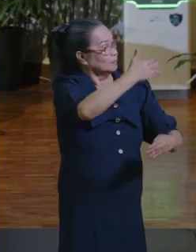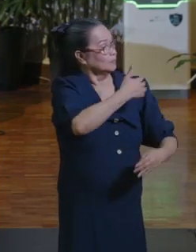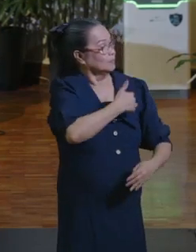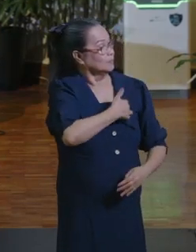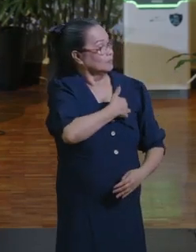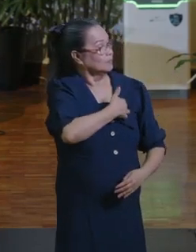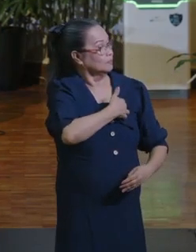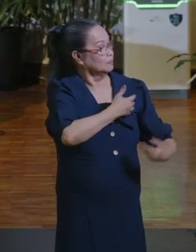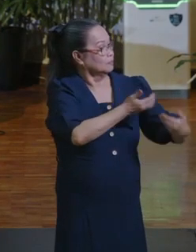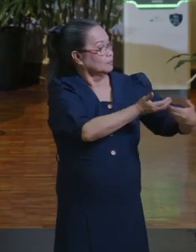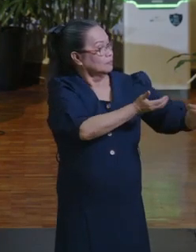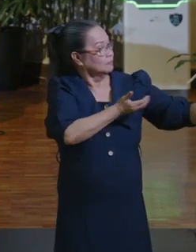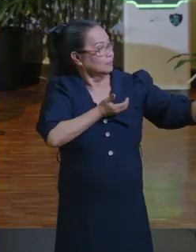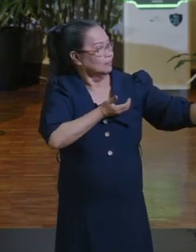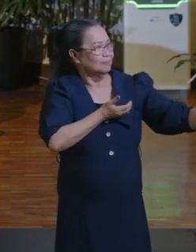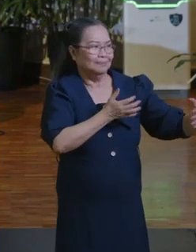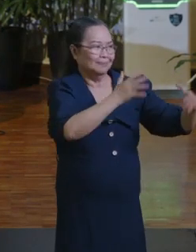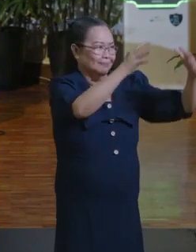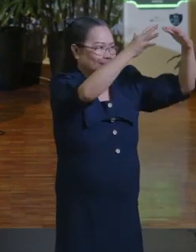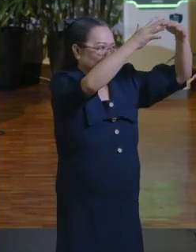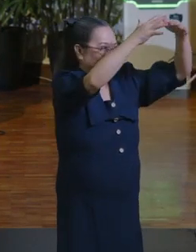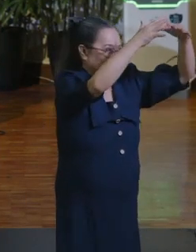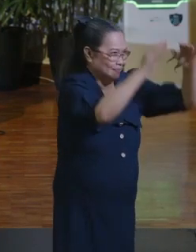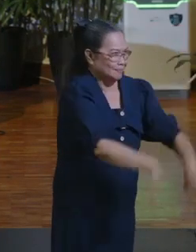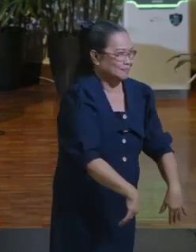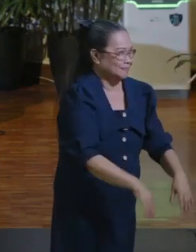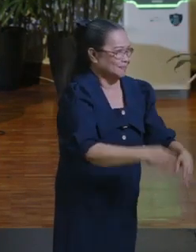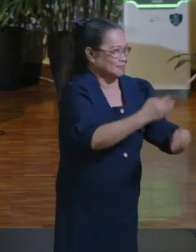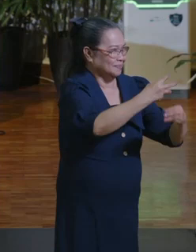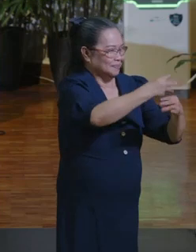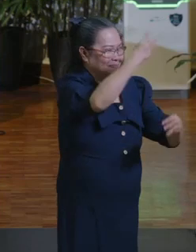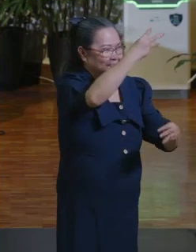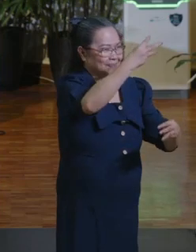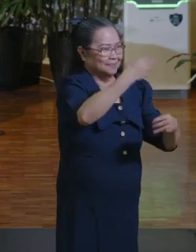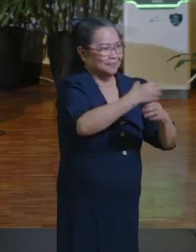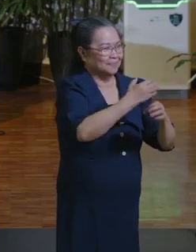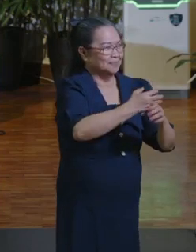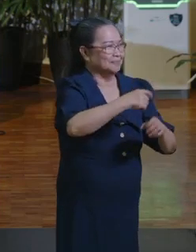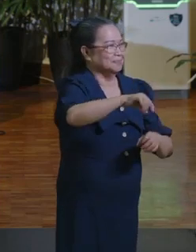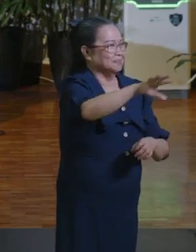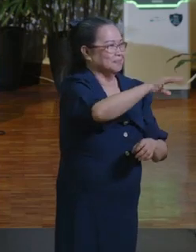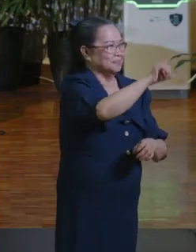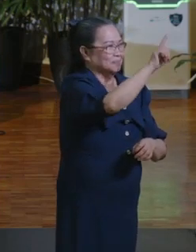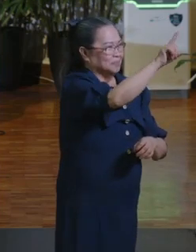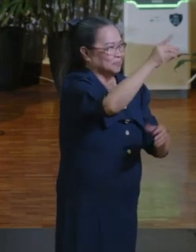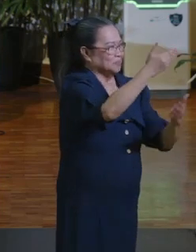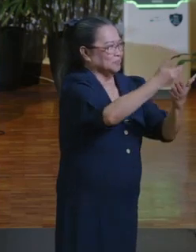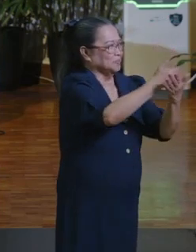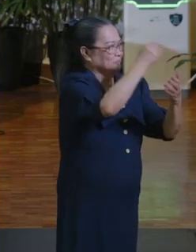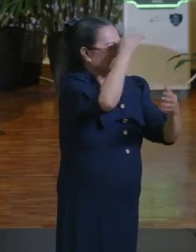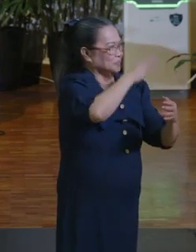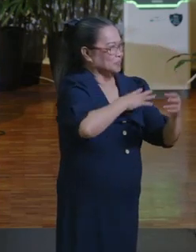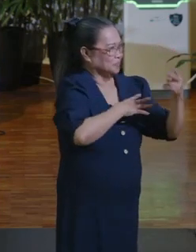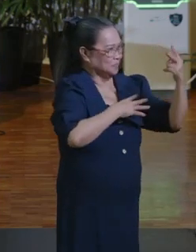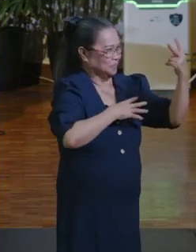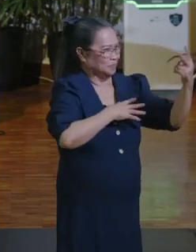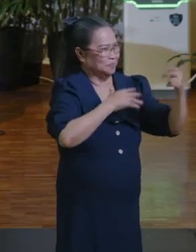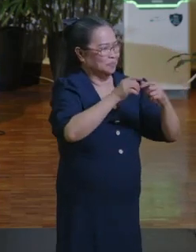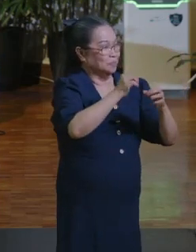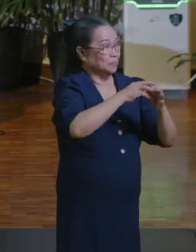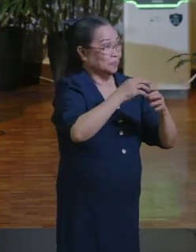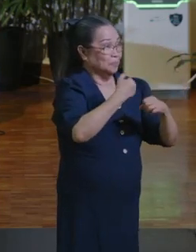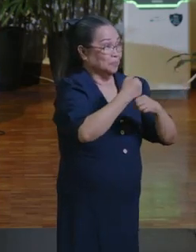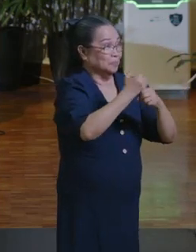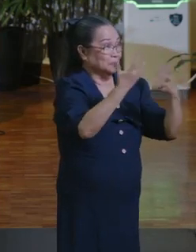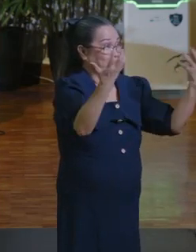abolishing the law of commandments expressed in ordinances, that He might create in Himself one new man in place of the two, so